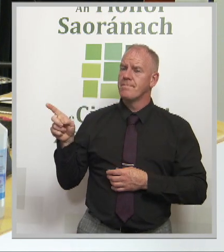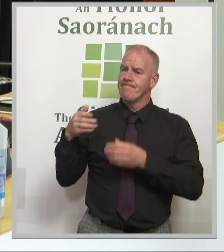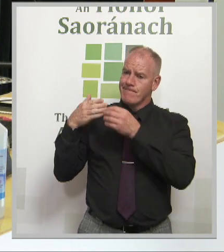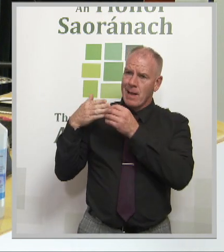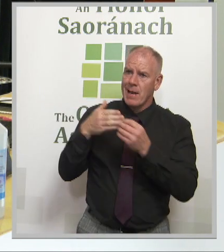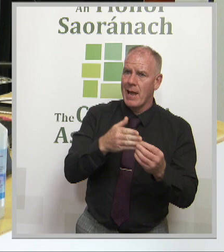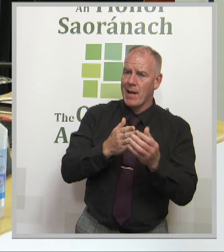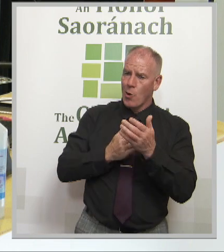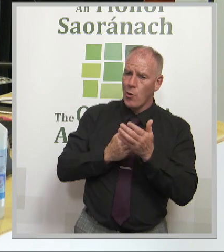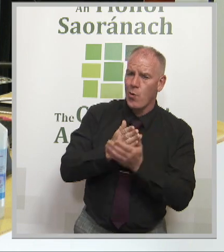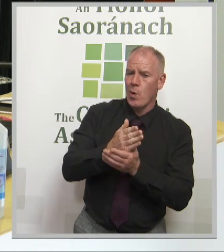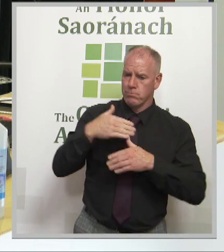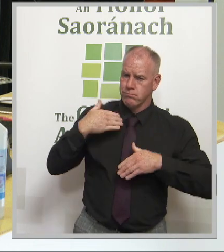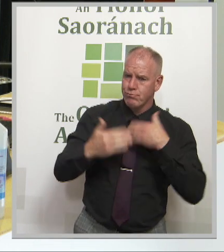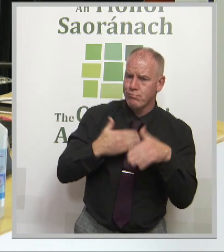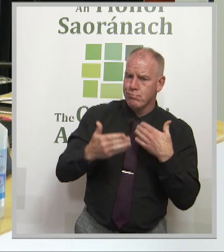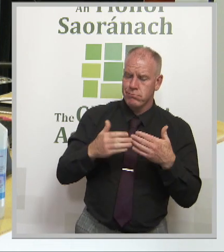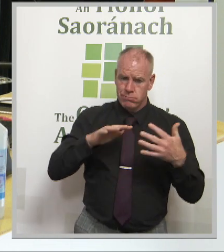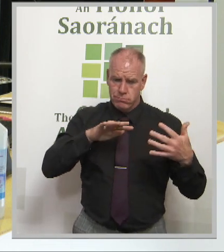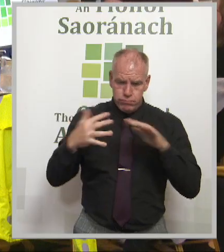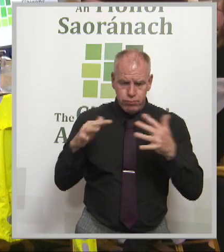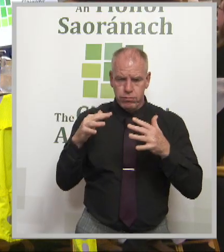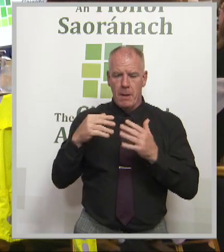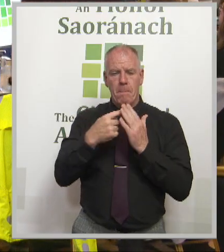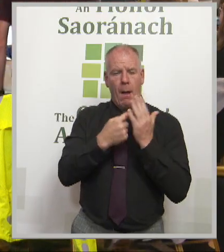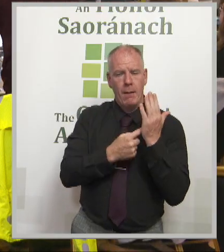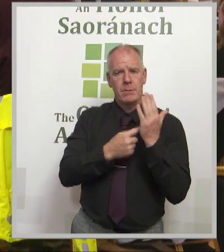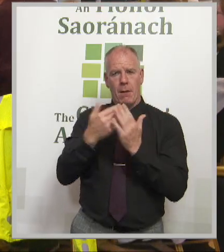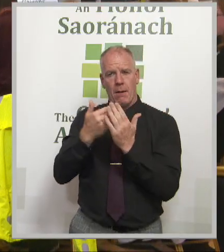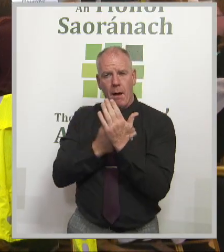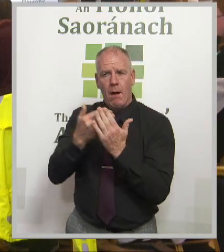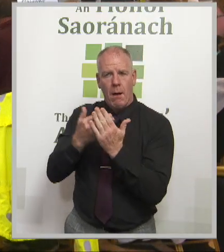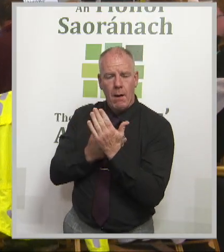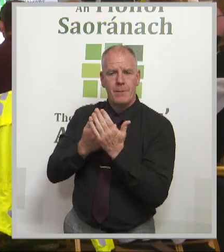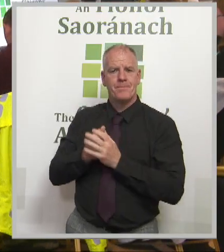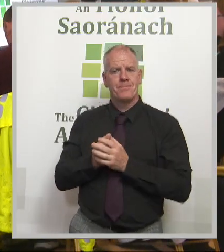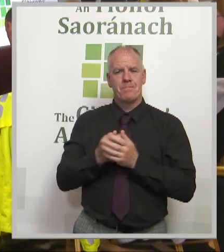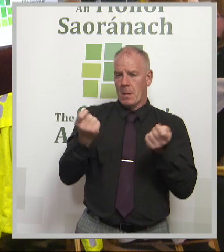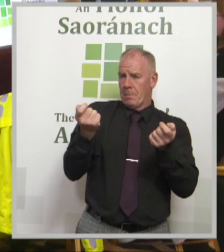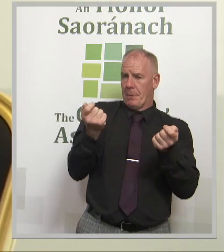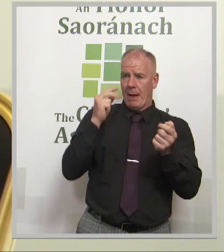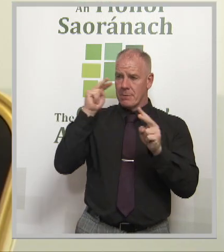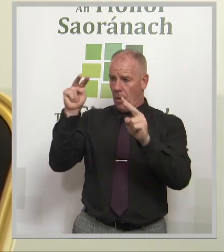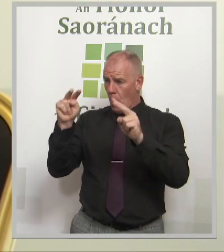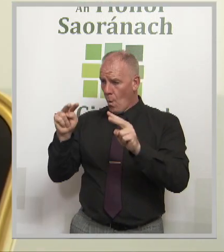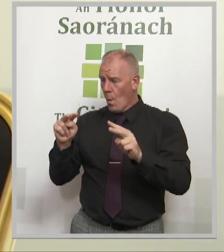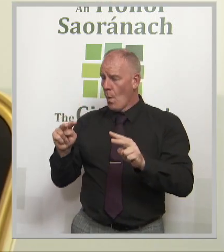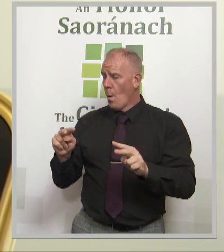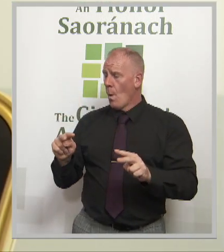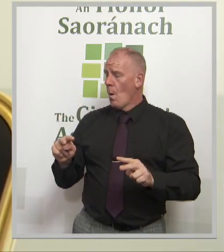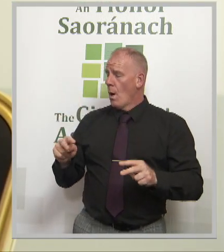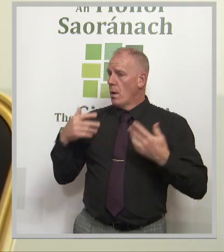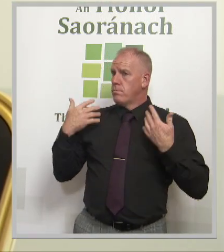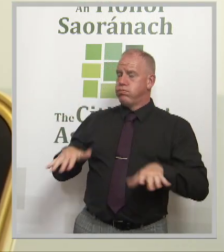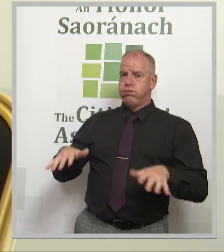through this kind of labyrinth of policies and laws. The small amount that I've seen, it seems to be very